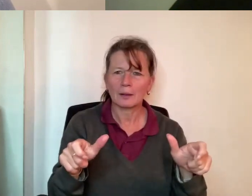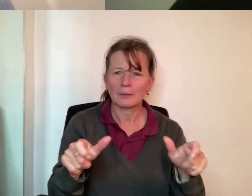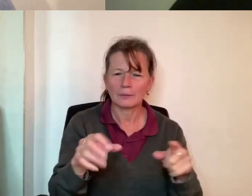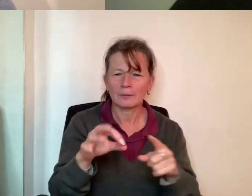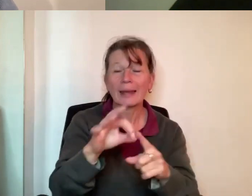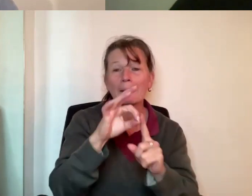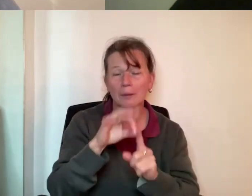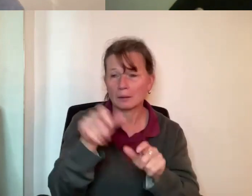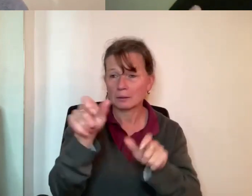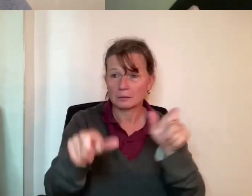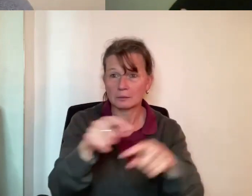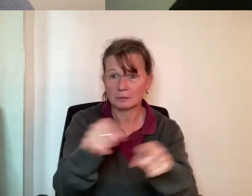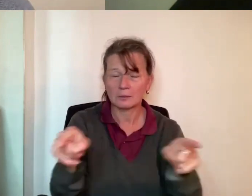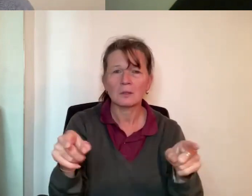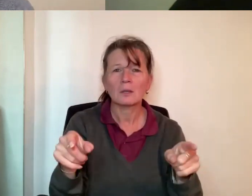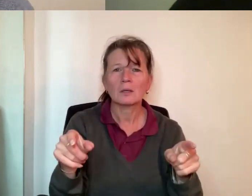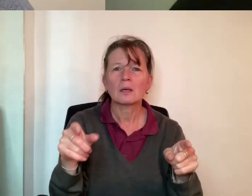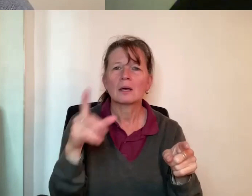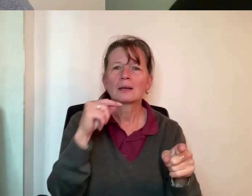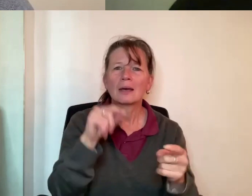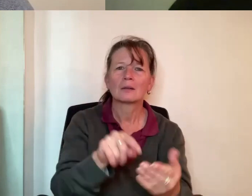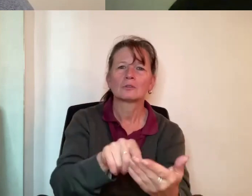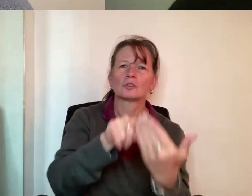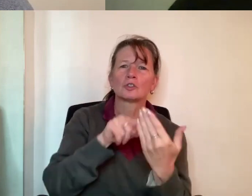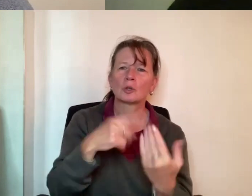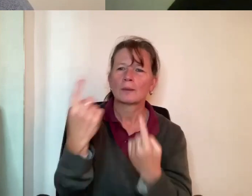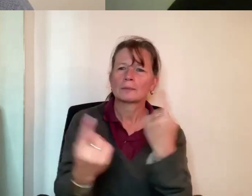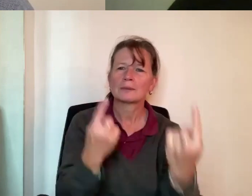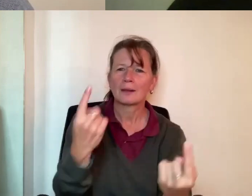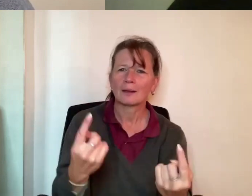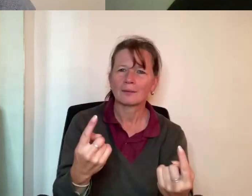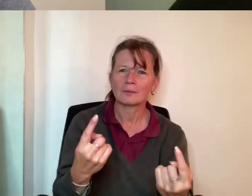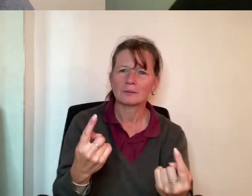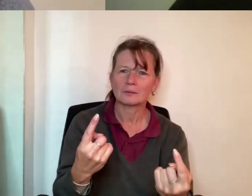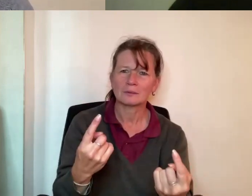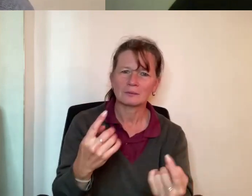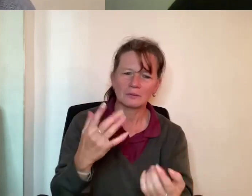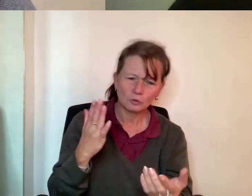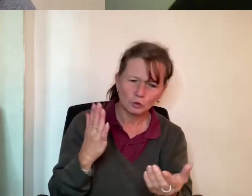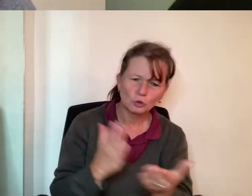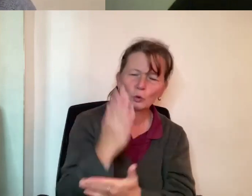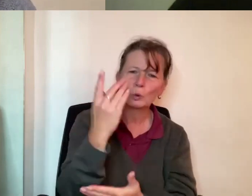applicants can show themselves who they really are and